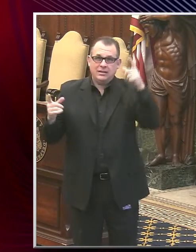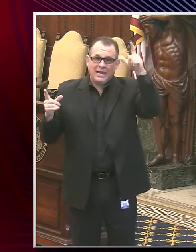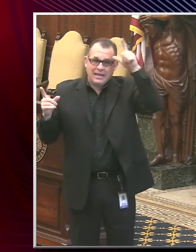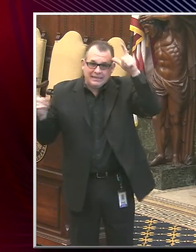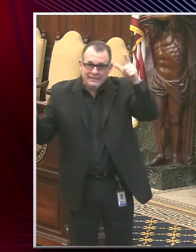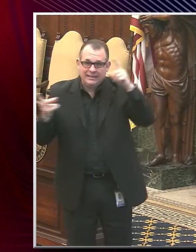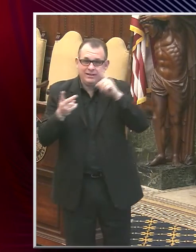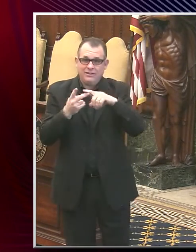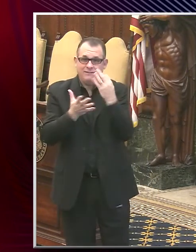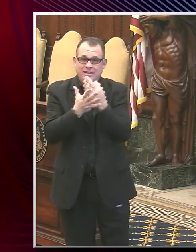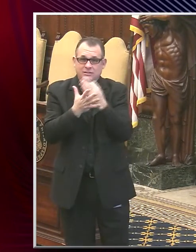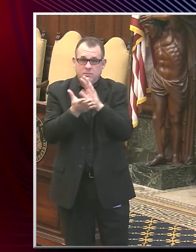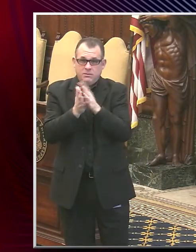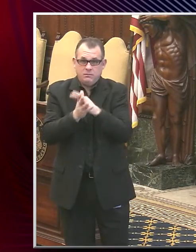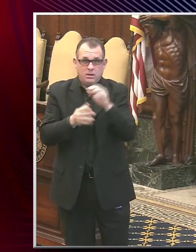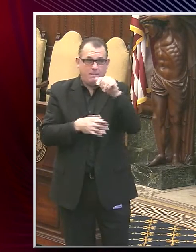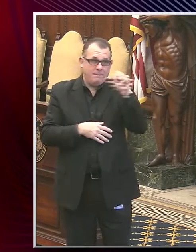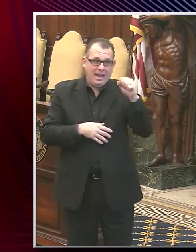site?